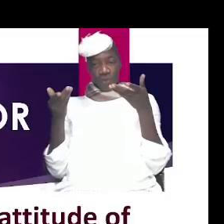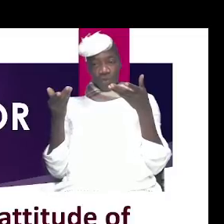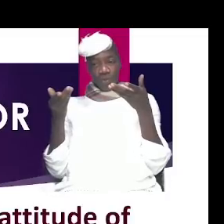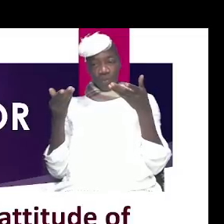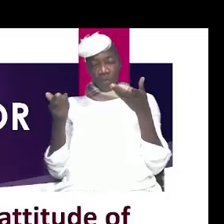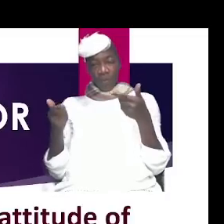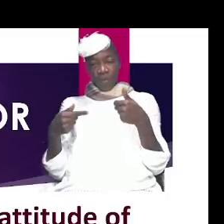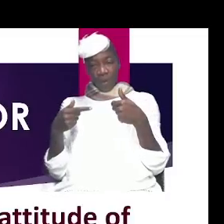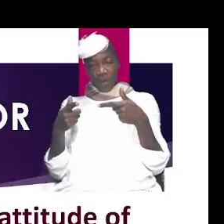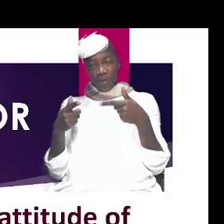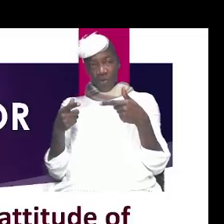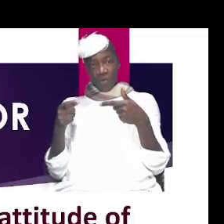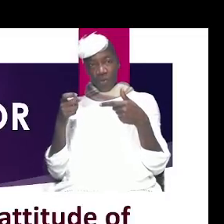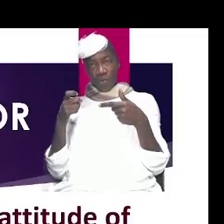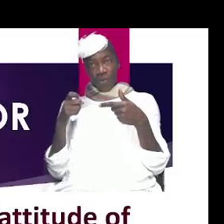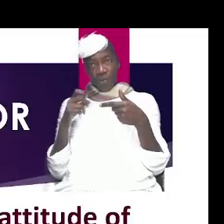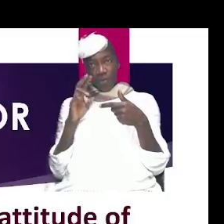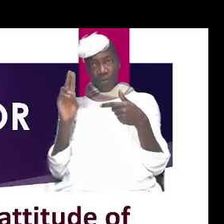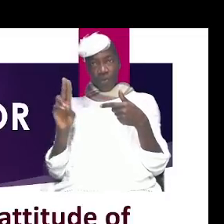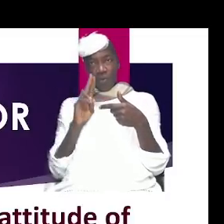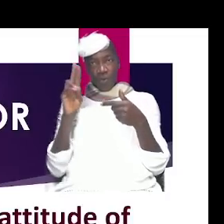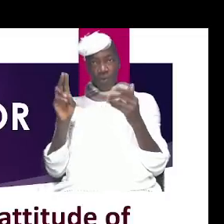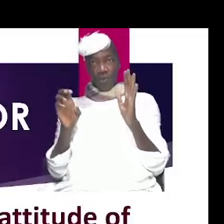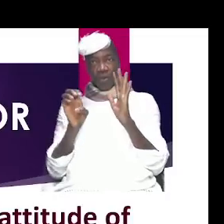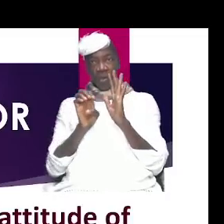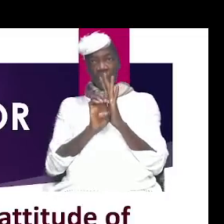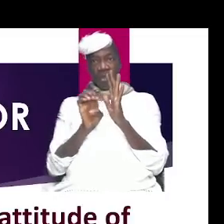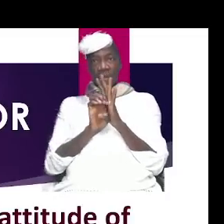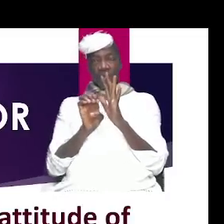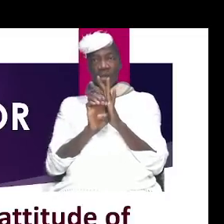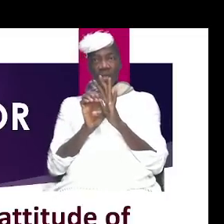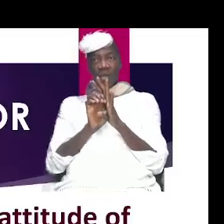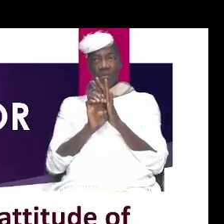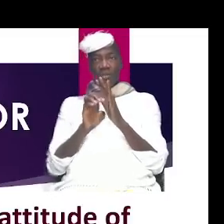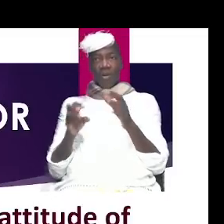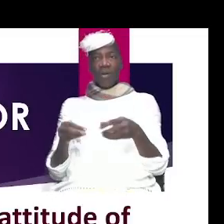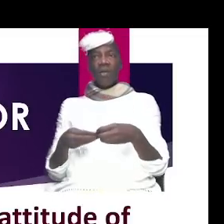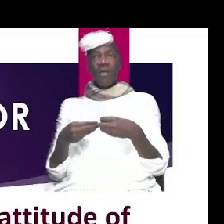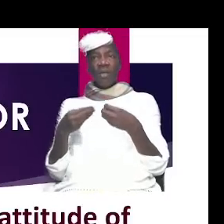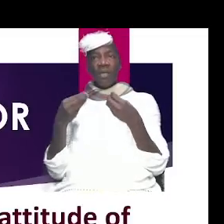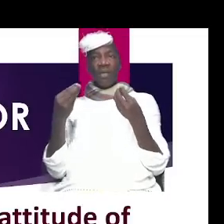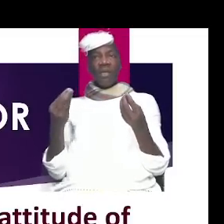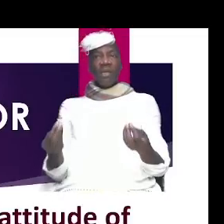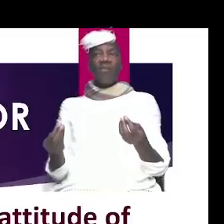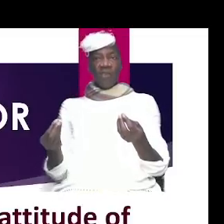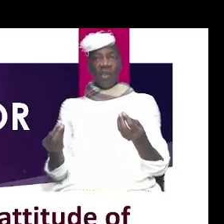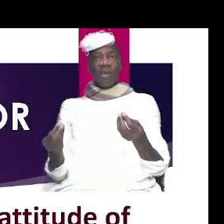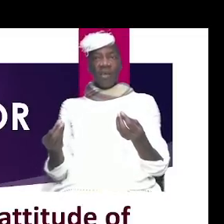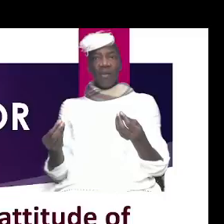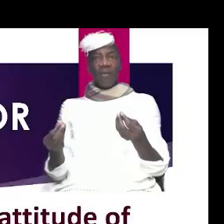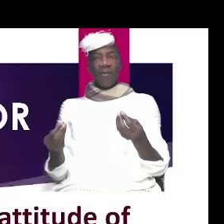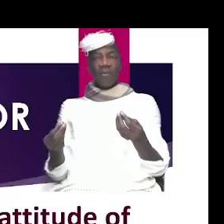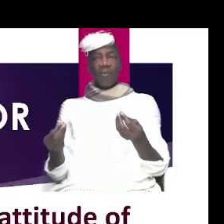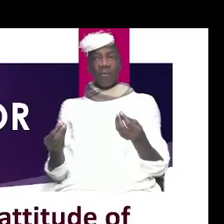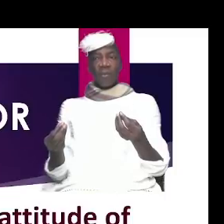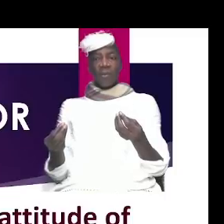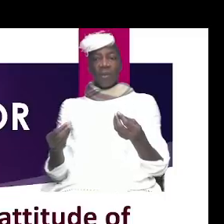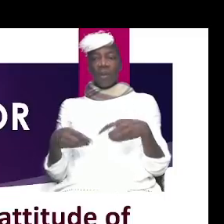I want us to use as an example the subject of giving. right? When it comes to giving,